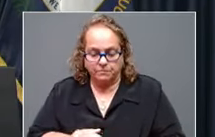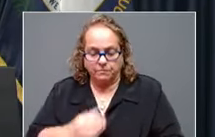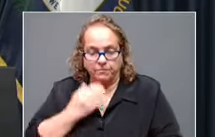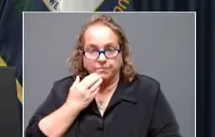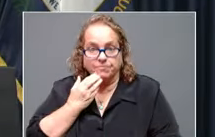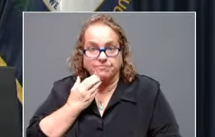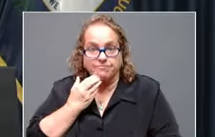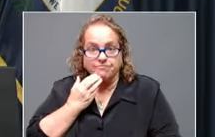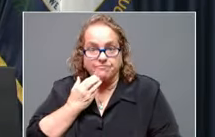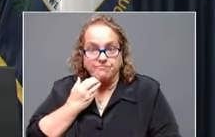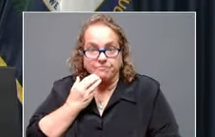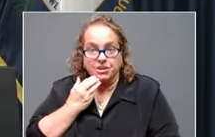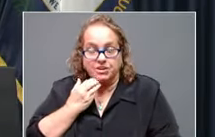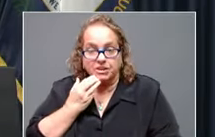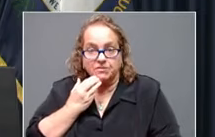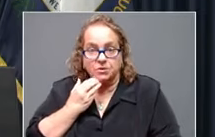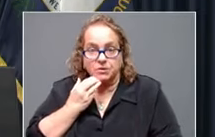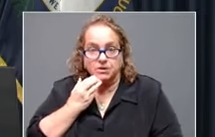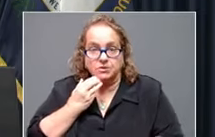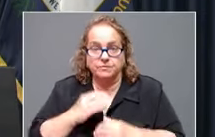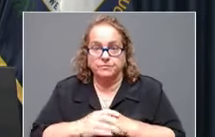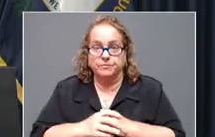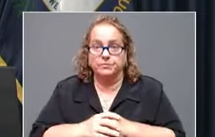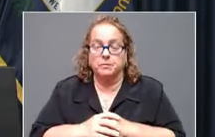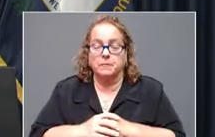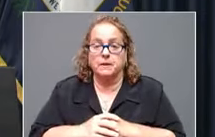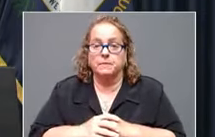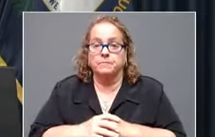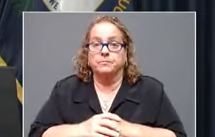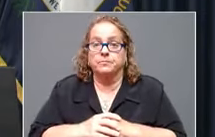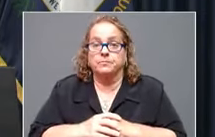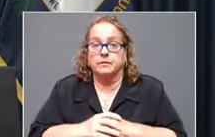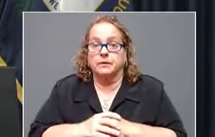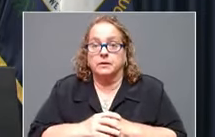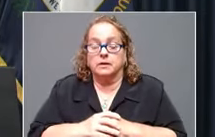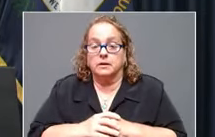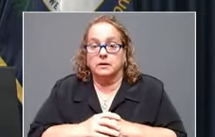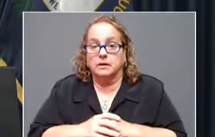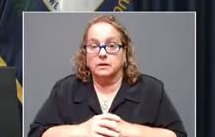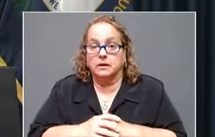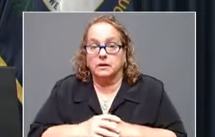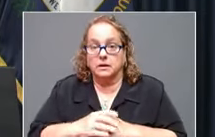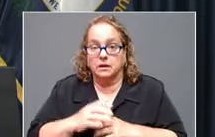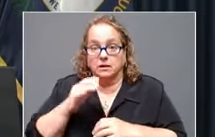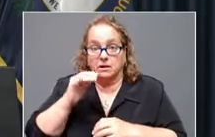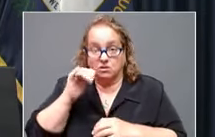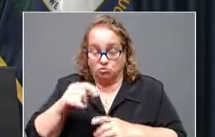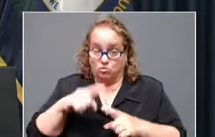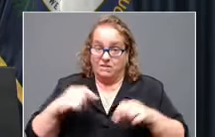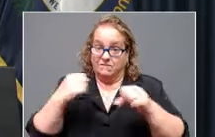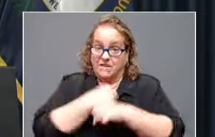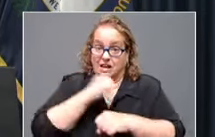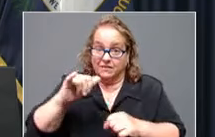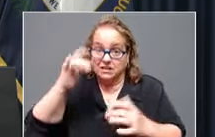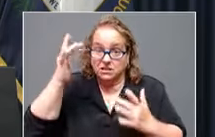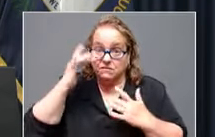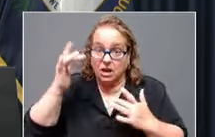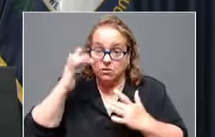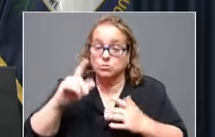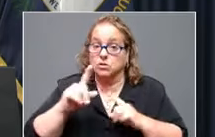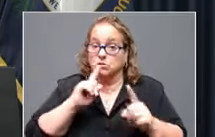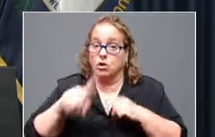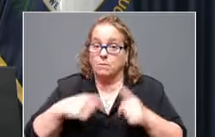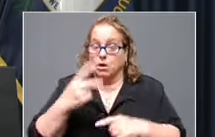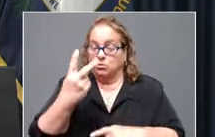science, using facts. So, in fighting this virus, we've been talking about